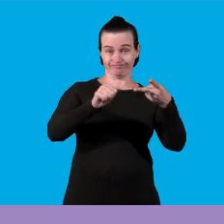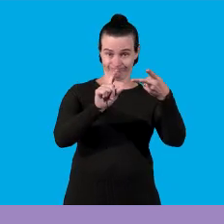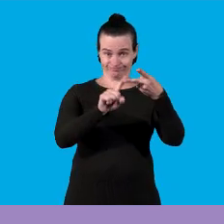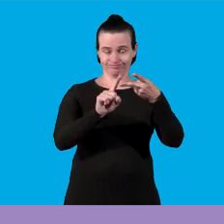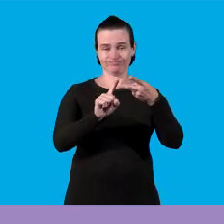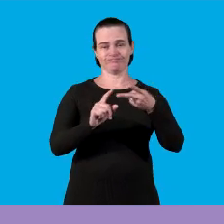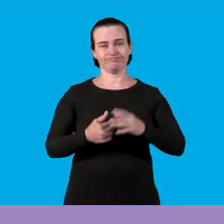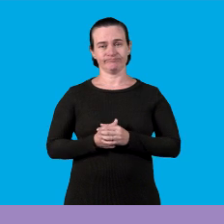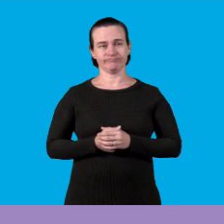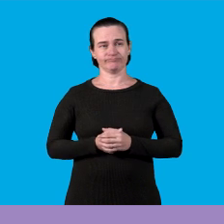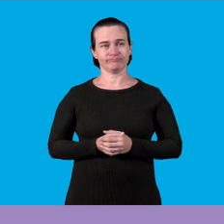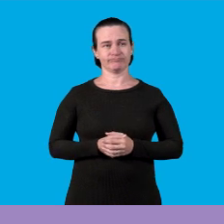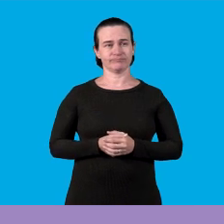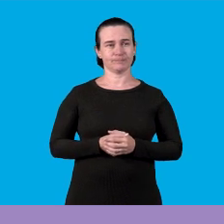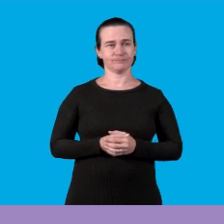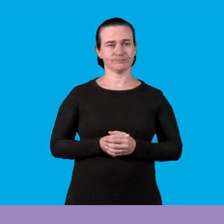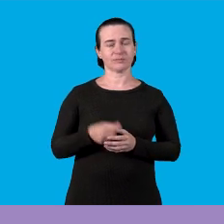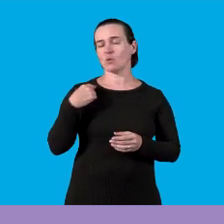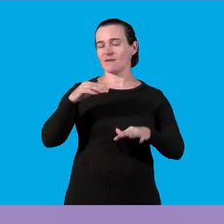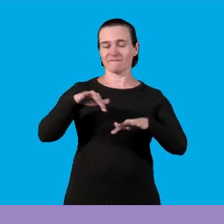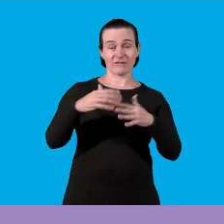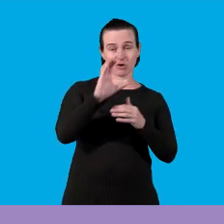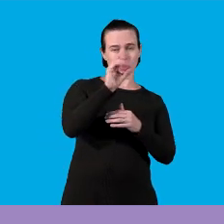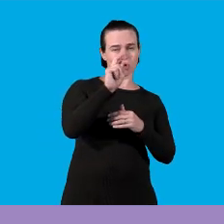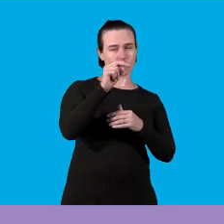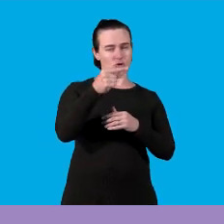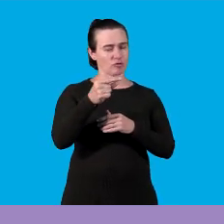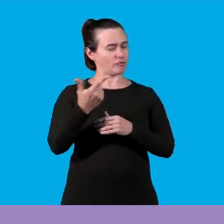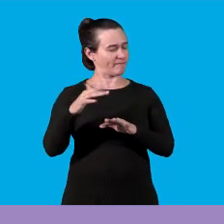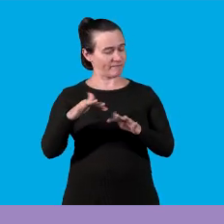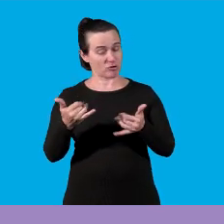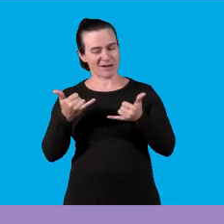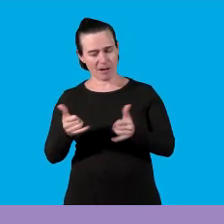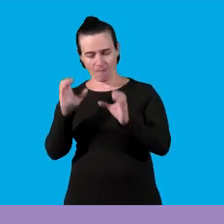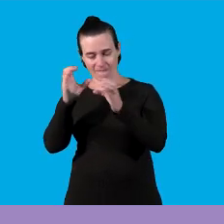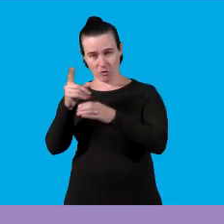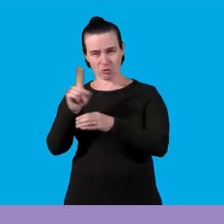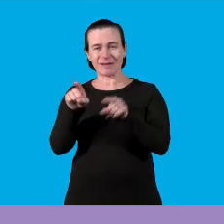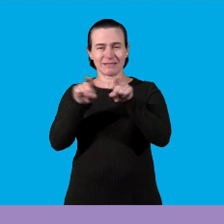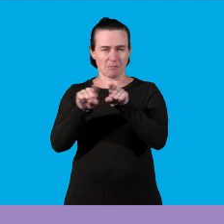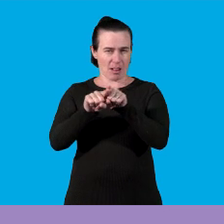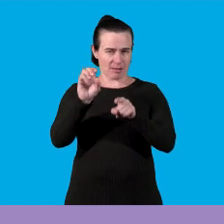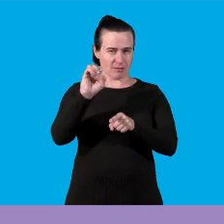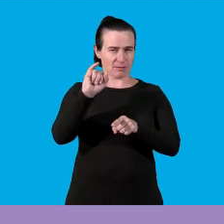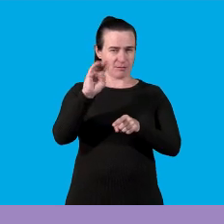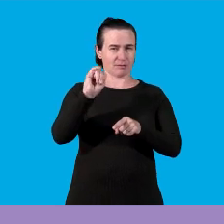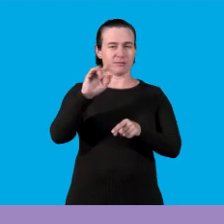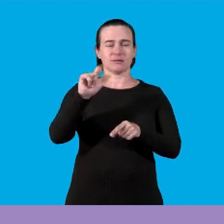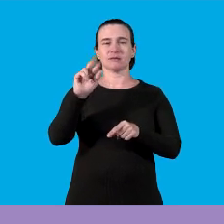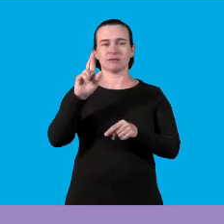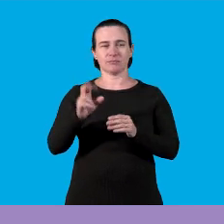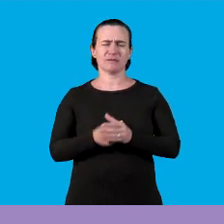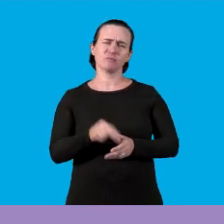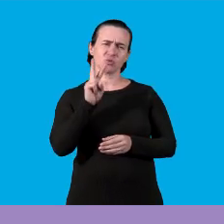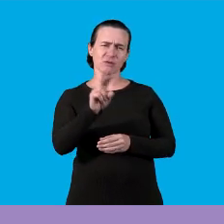Okay, let's look at similarity. We dealt with congruency. Let's look at a question with similarity. And it says